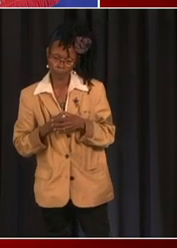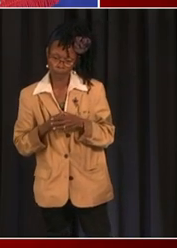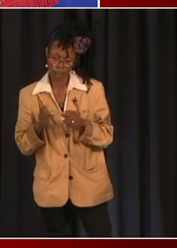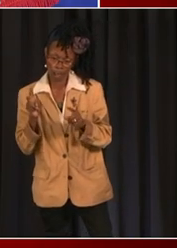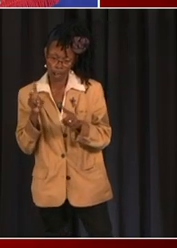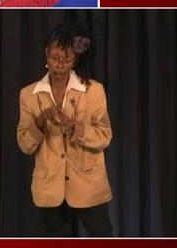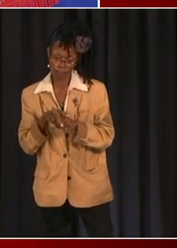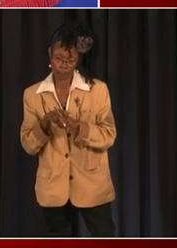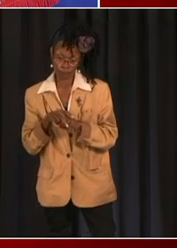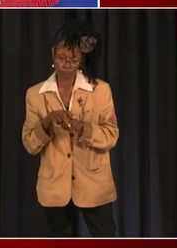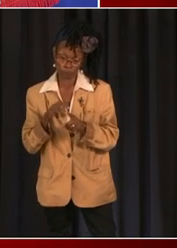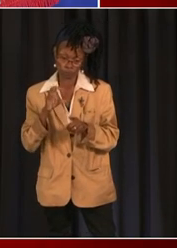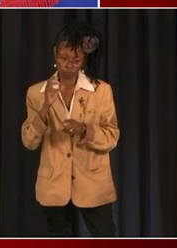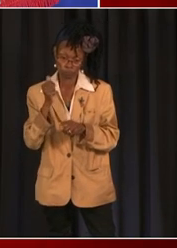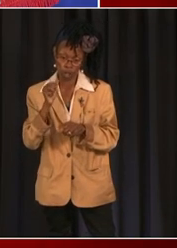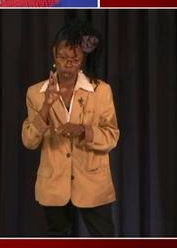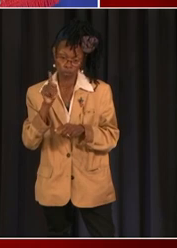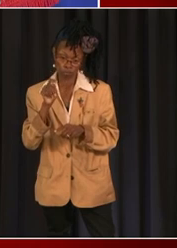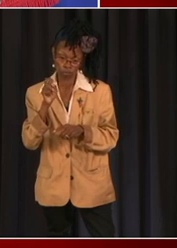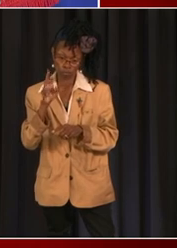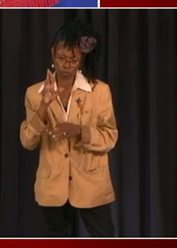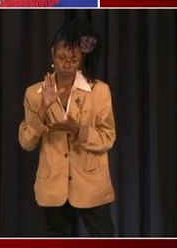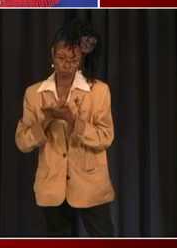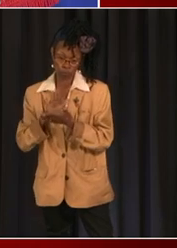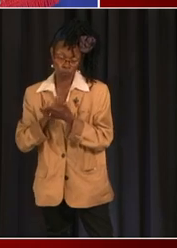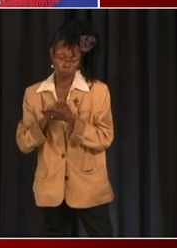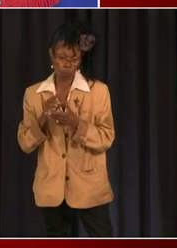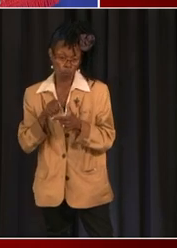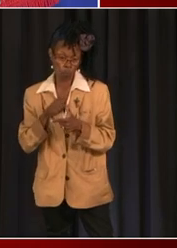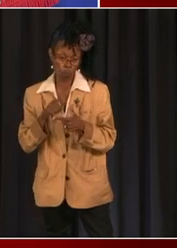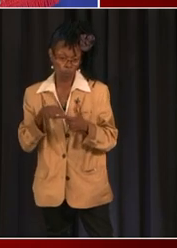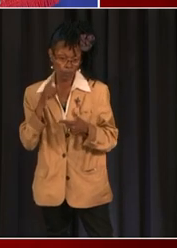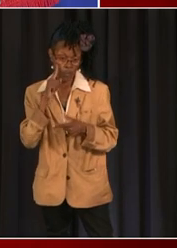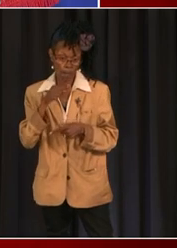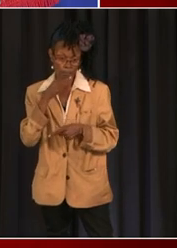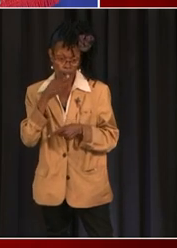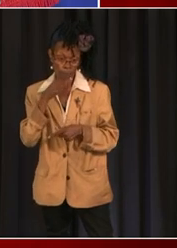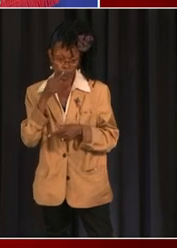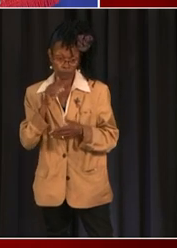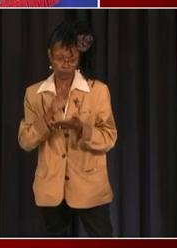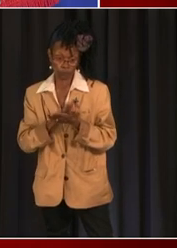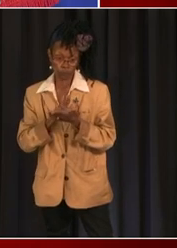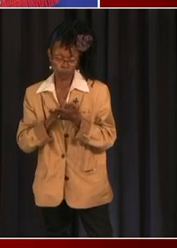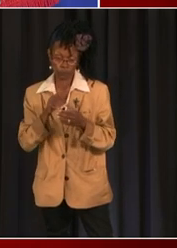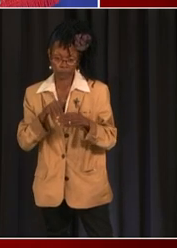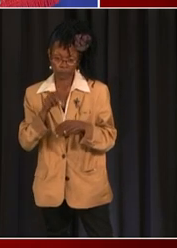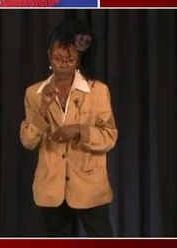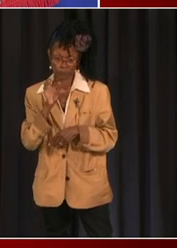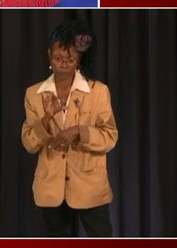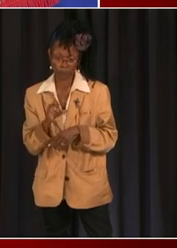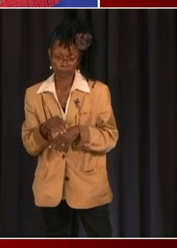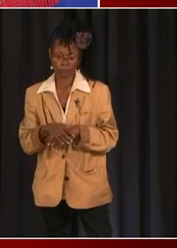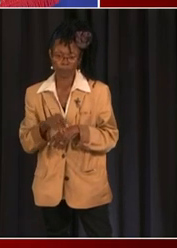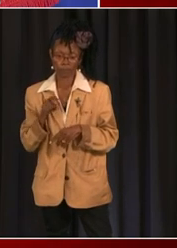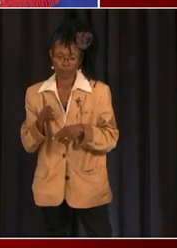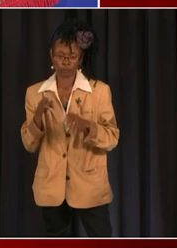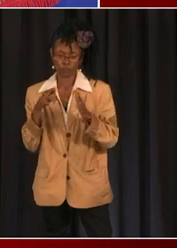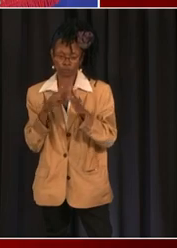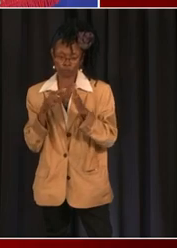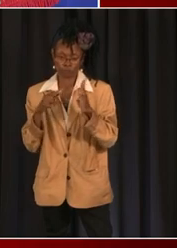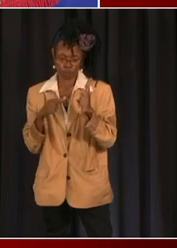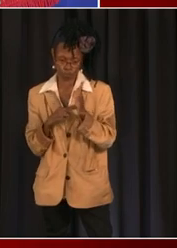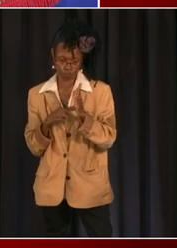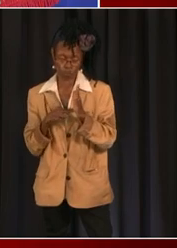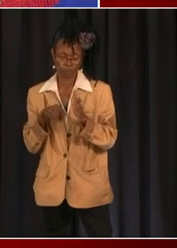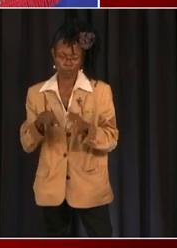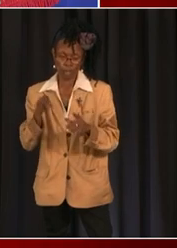private schools, or is it just traditional DC public schools? What's that? The protocols that you're laying out here today. This is for DC